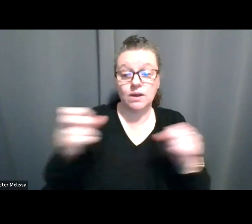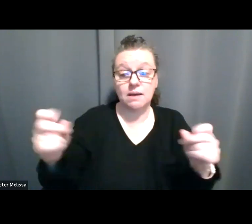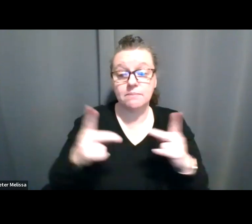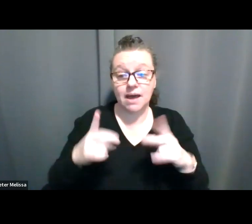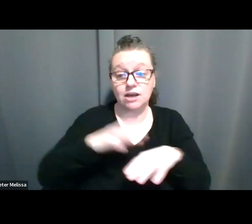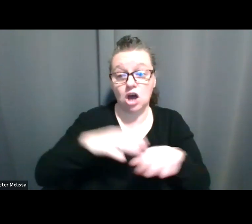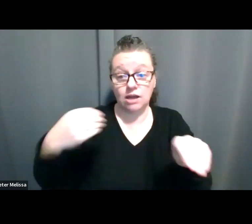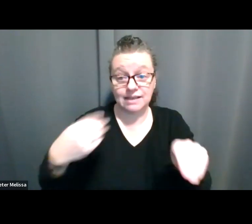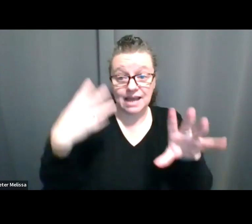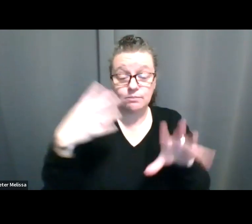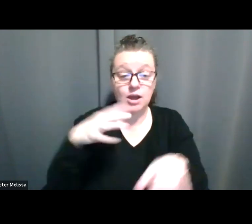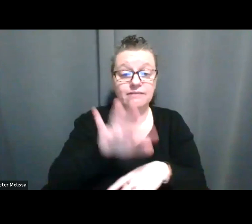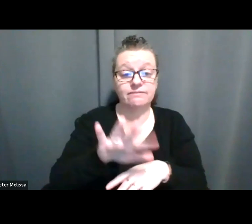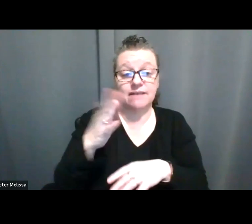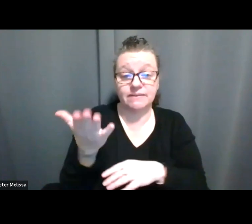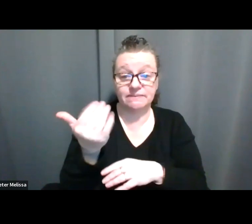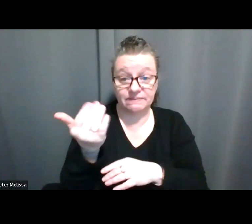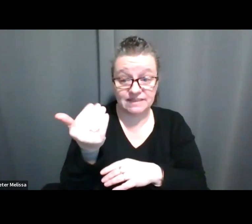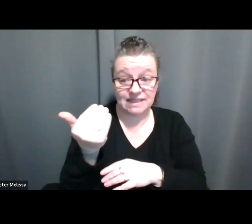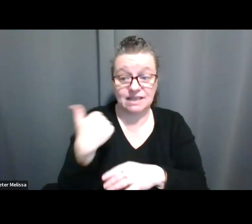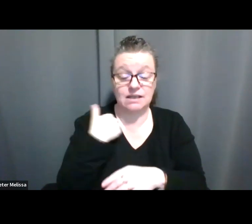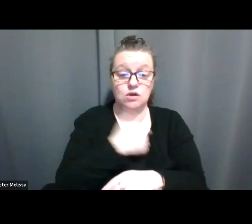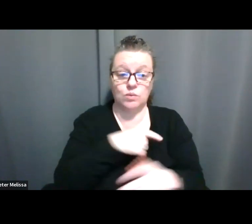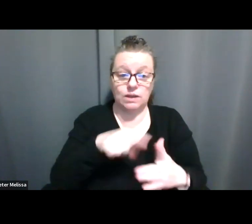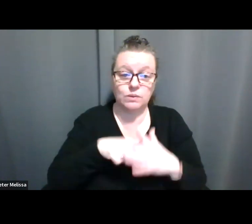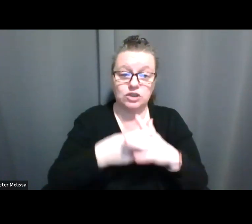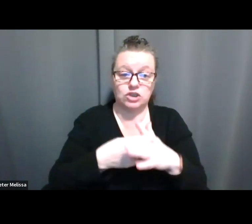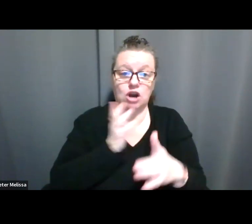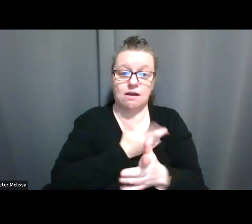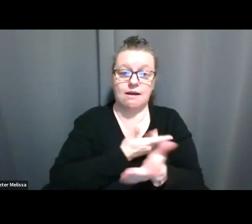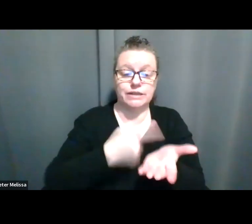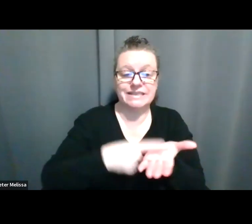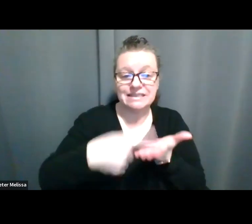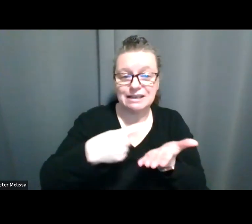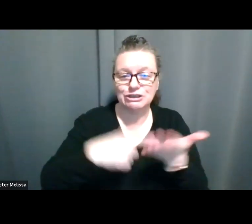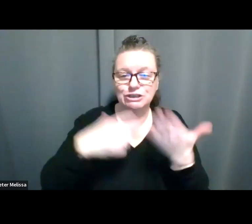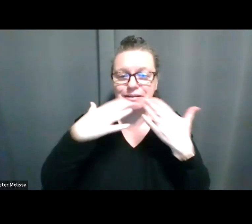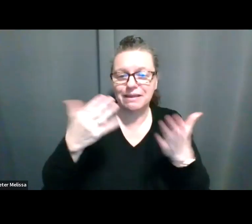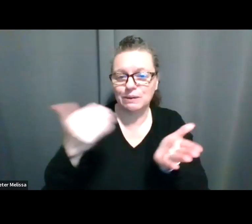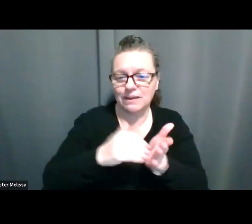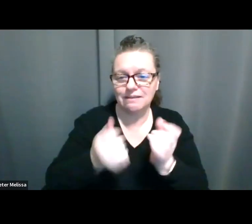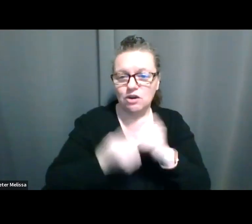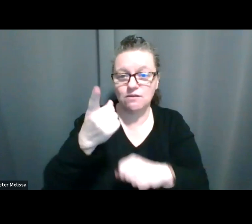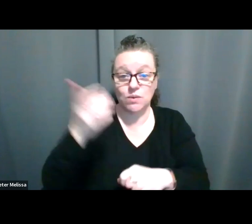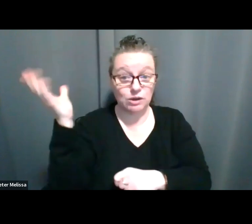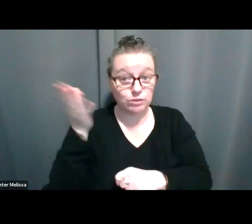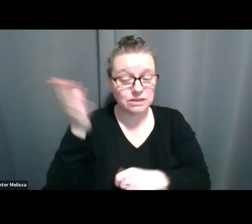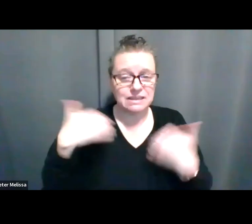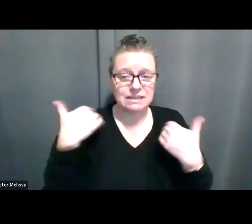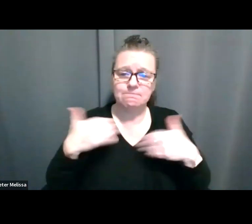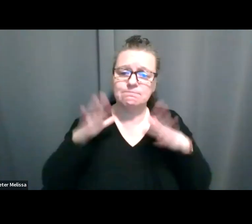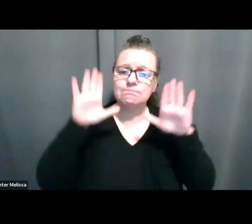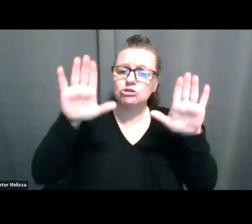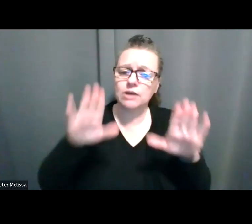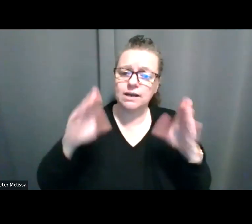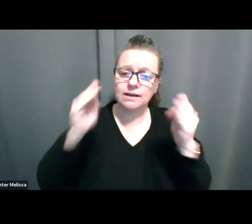on camera at 5:15, we'll dive into our discussion. And thank you again, everyone who presented. That was great